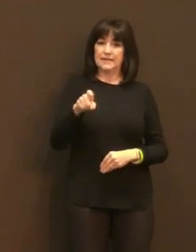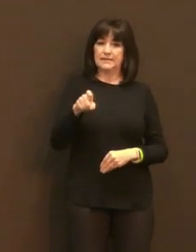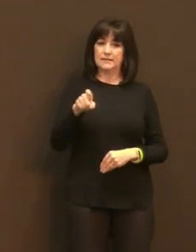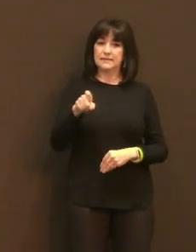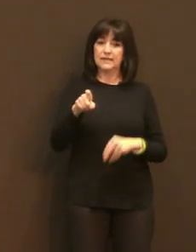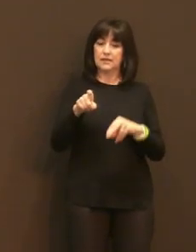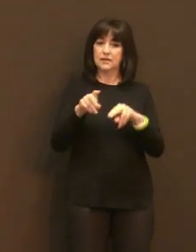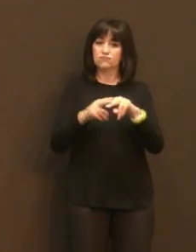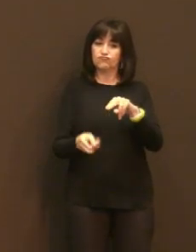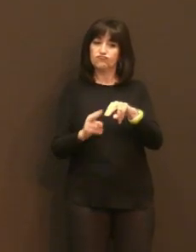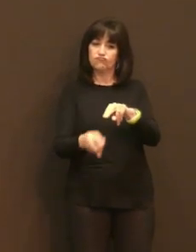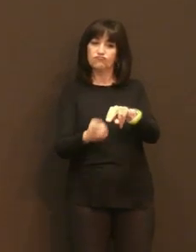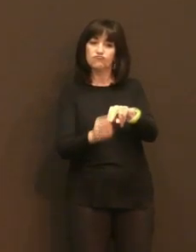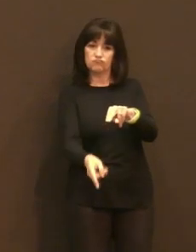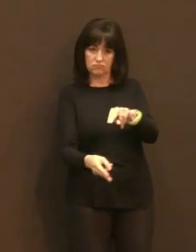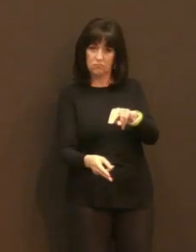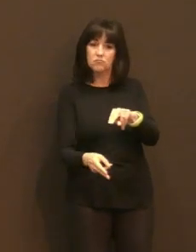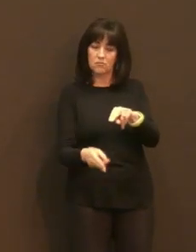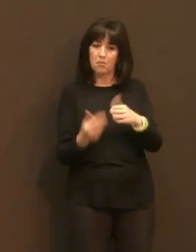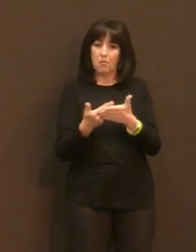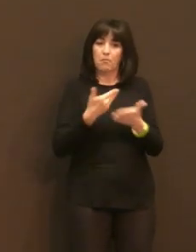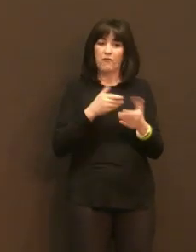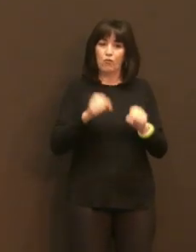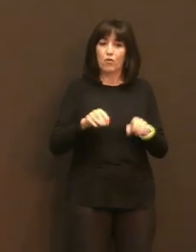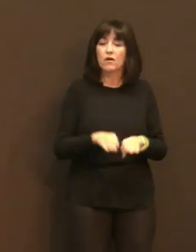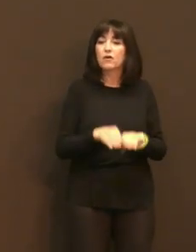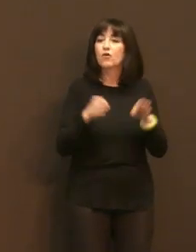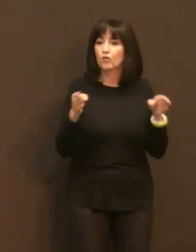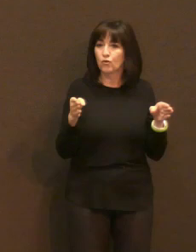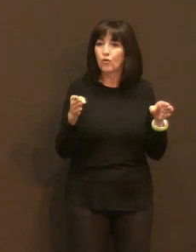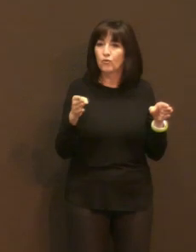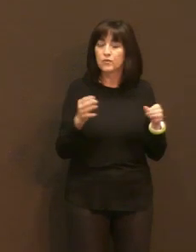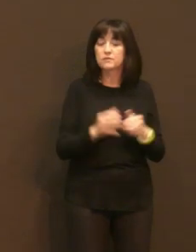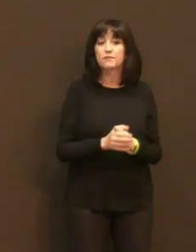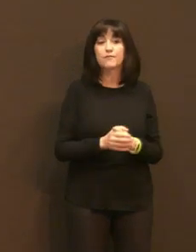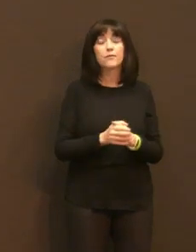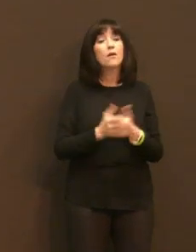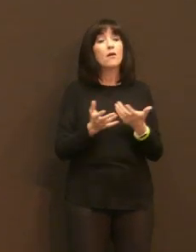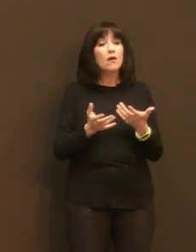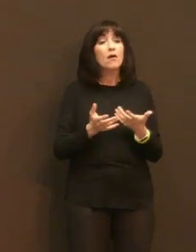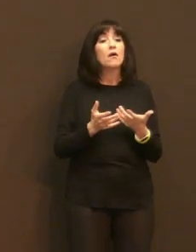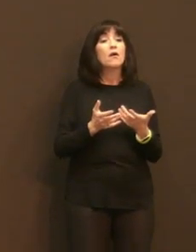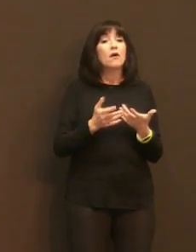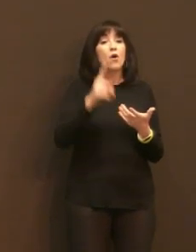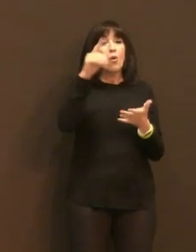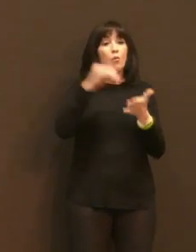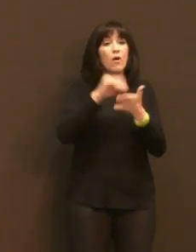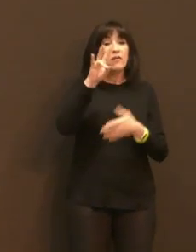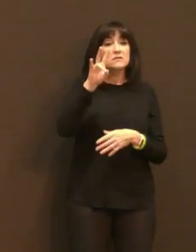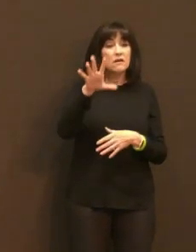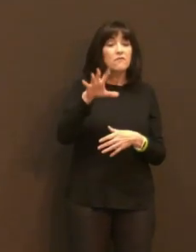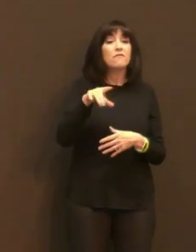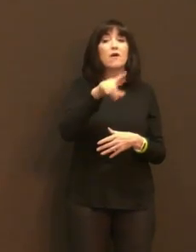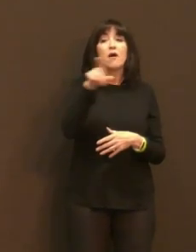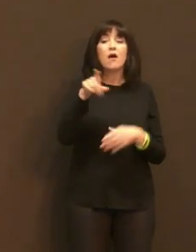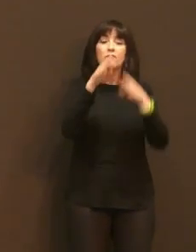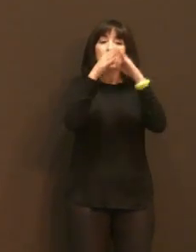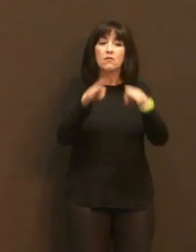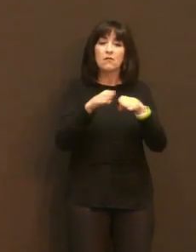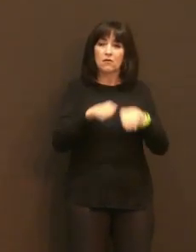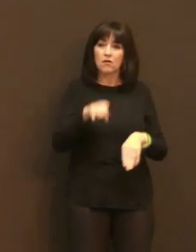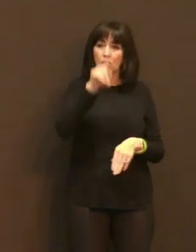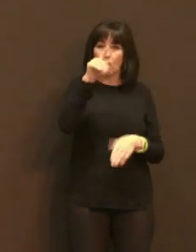about. So the breakdown across our counties of those positive cases, 1,000 plus cases here